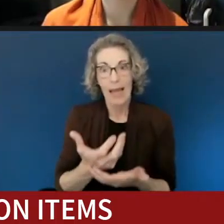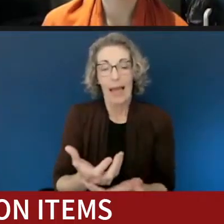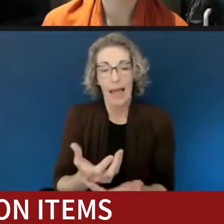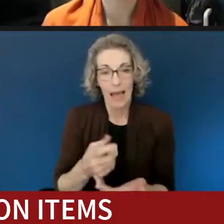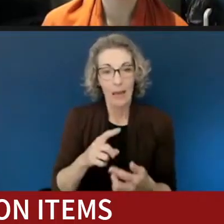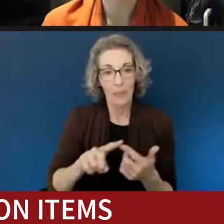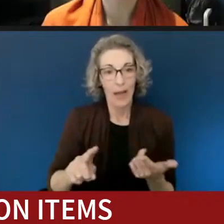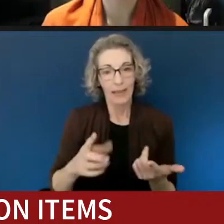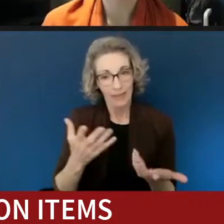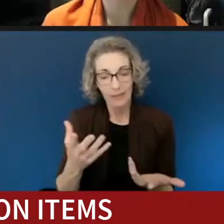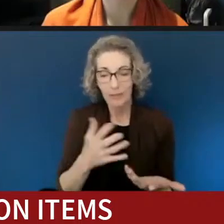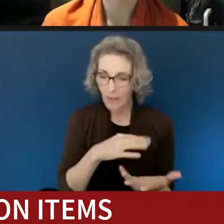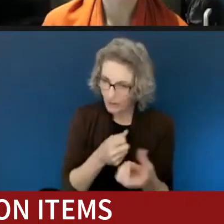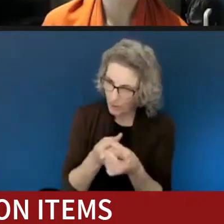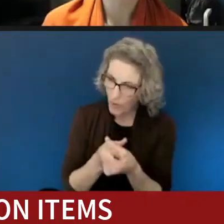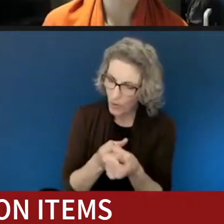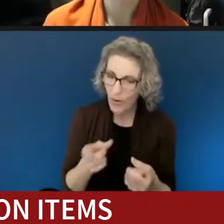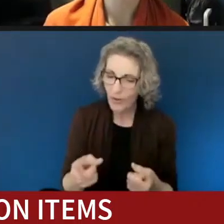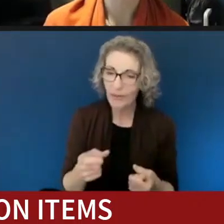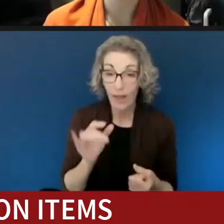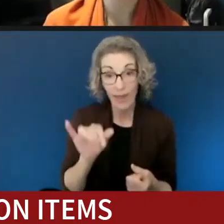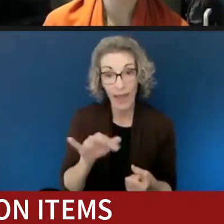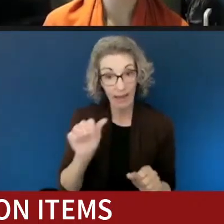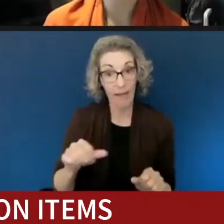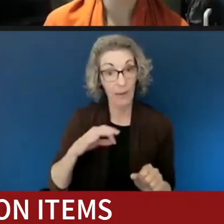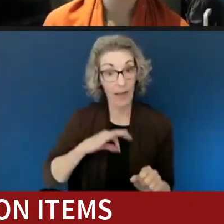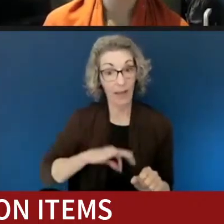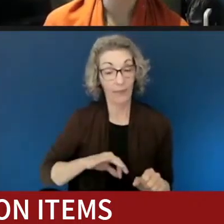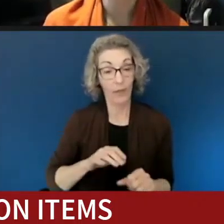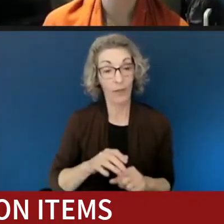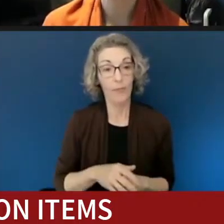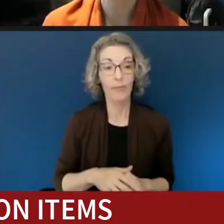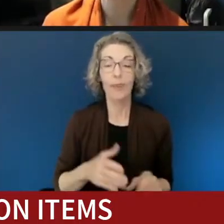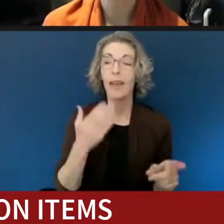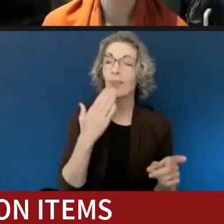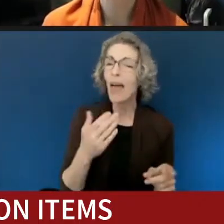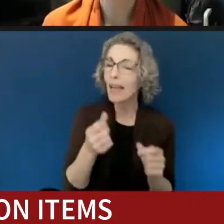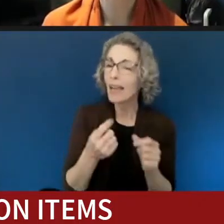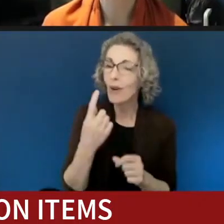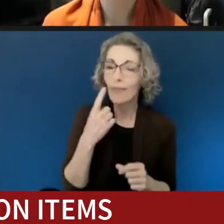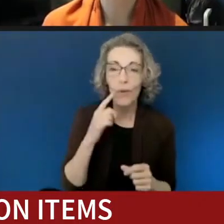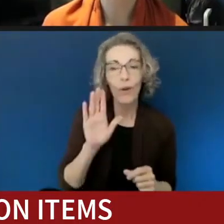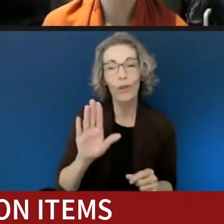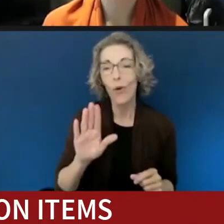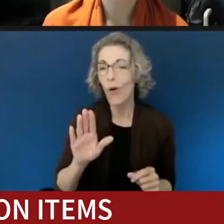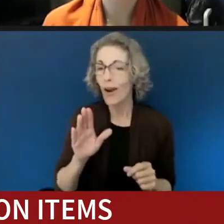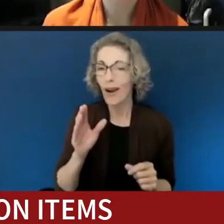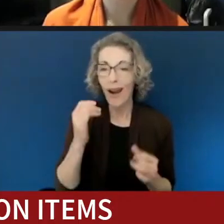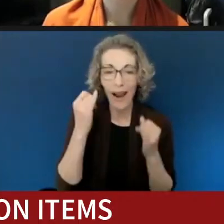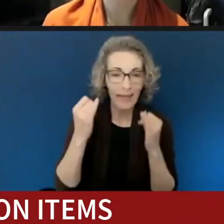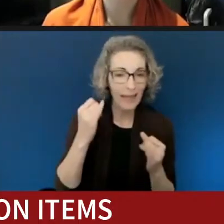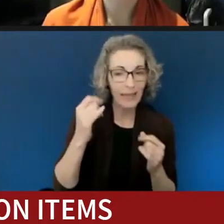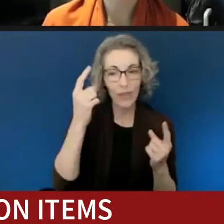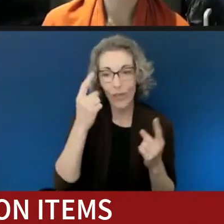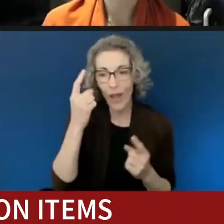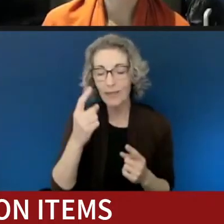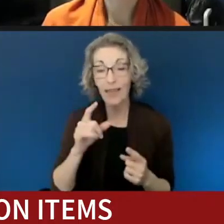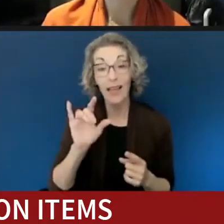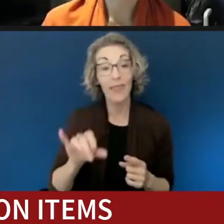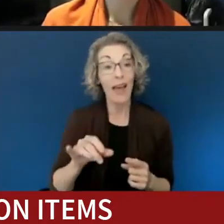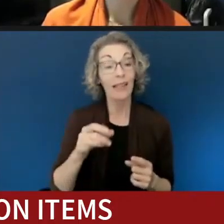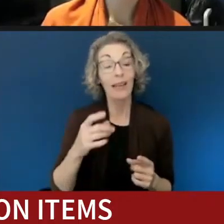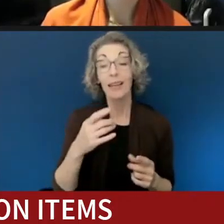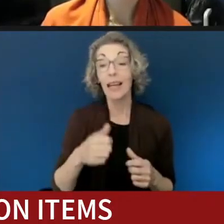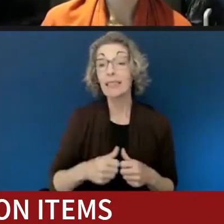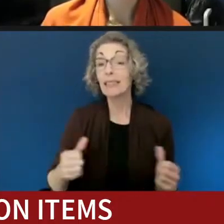Yeah, thank you everyone for your insights. Disclosure is an evergreen topic that, you know, I think as much as I talk about it